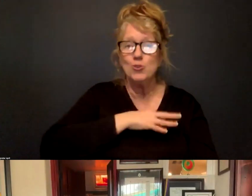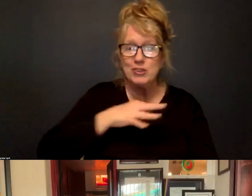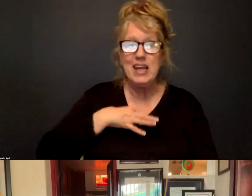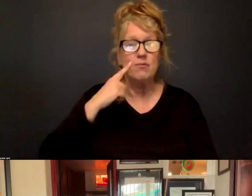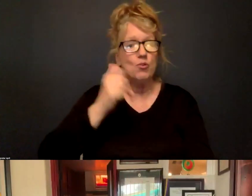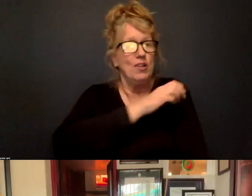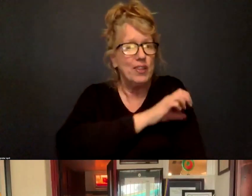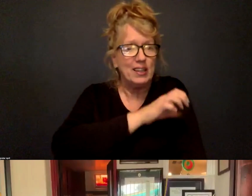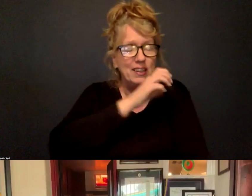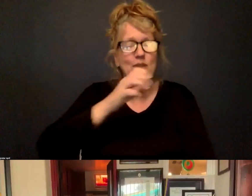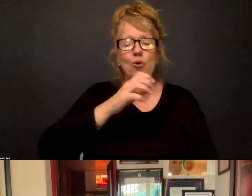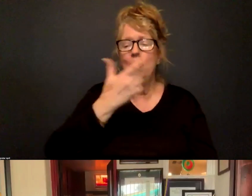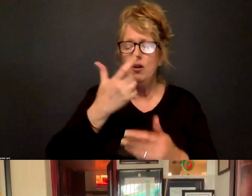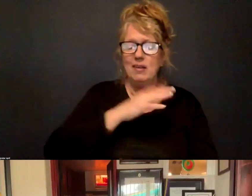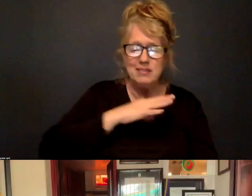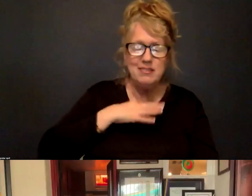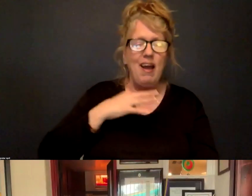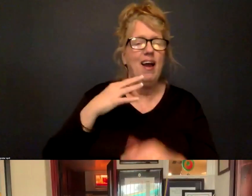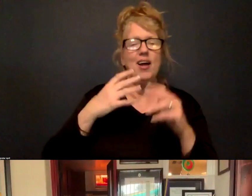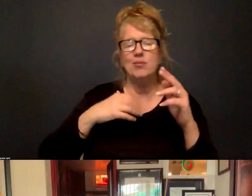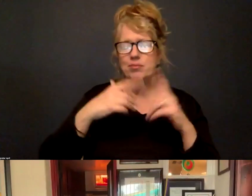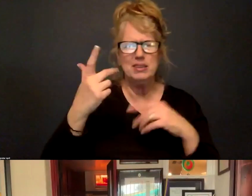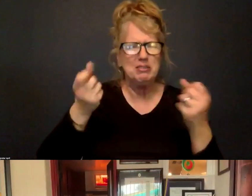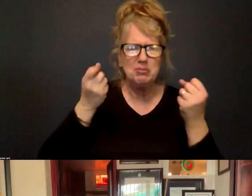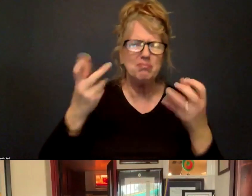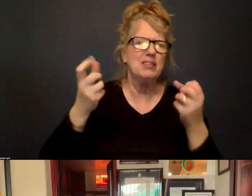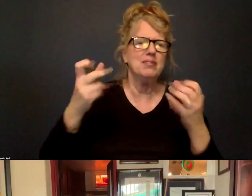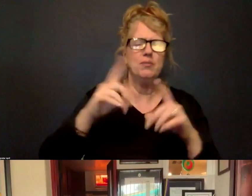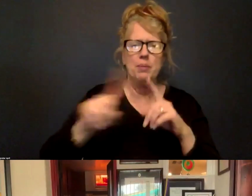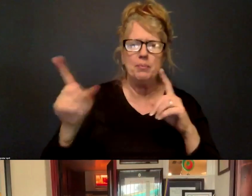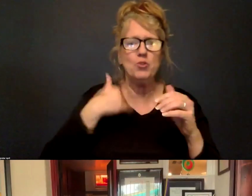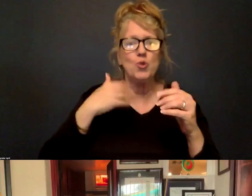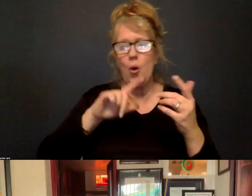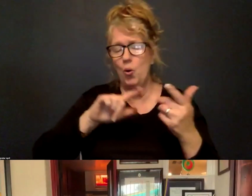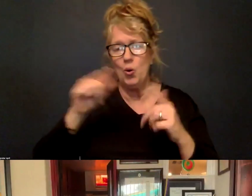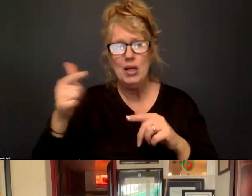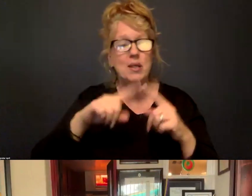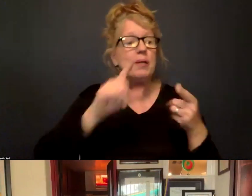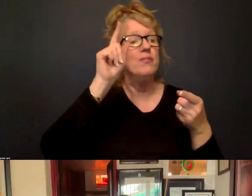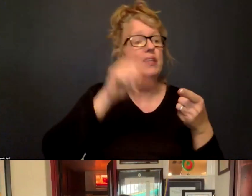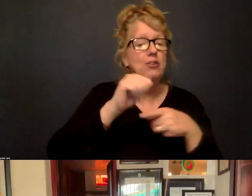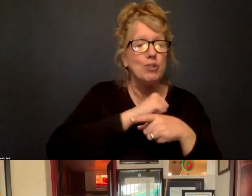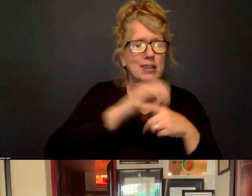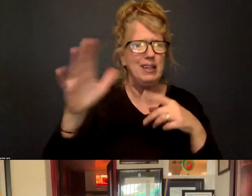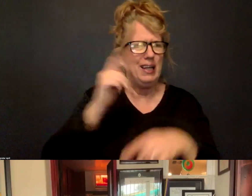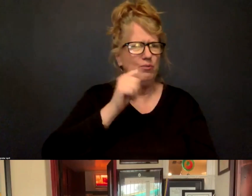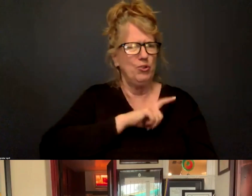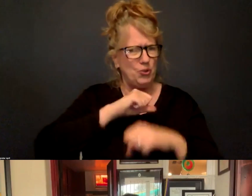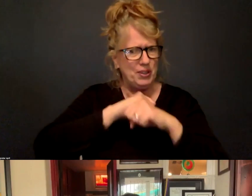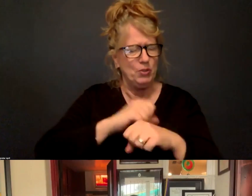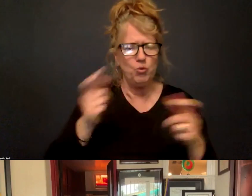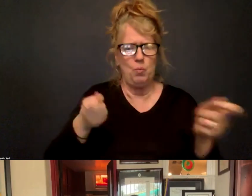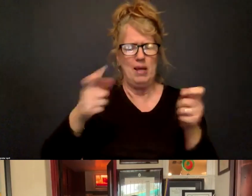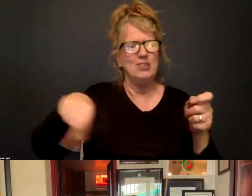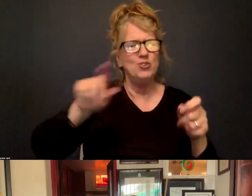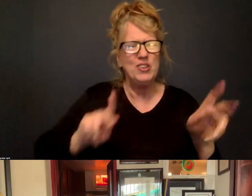staff, peers, and our behavioral health techs who get tons and tons of training. So why would we default to someone who has less training, like a security guard, to manage these folks? And so